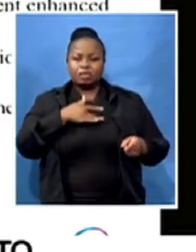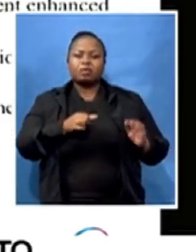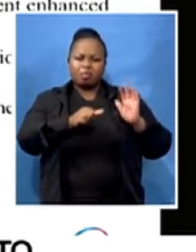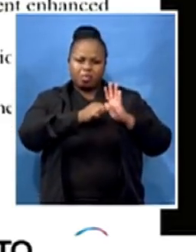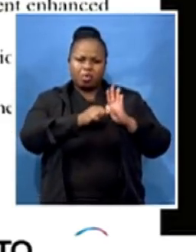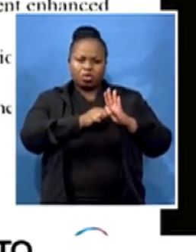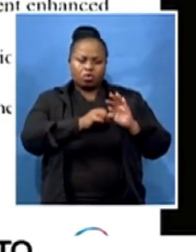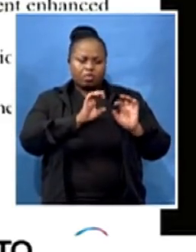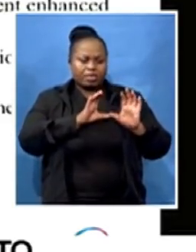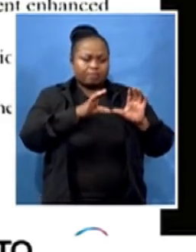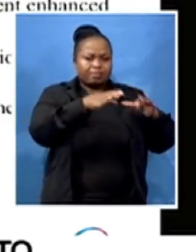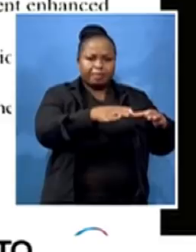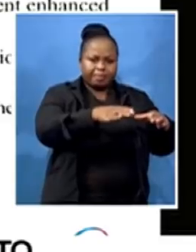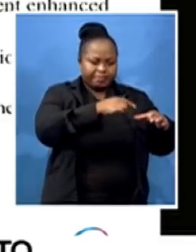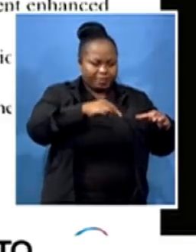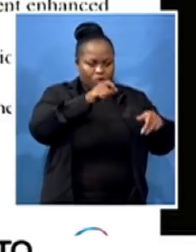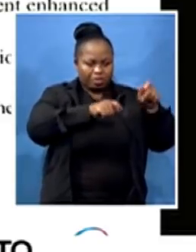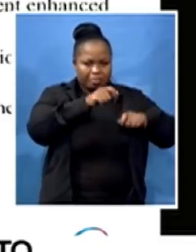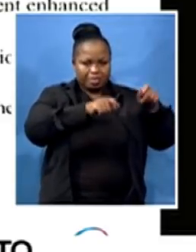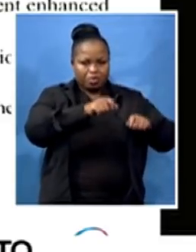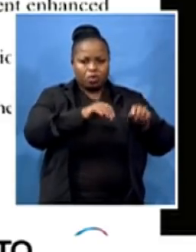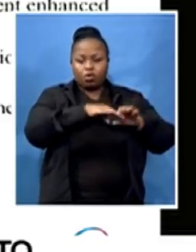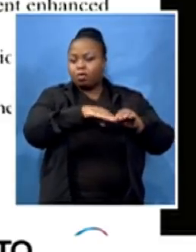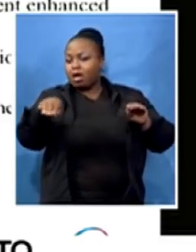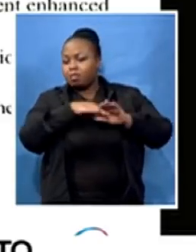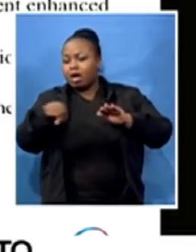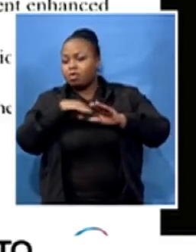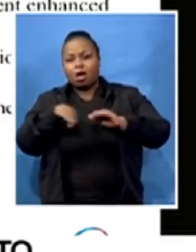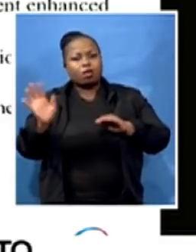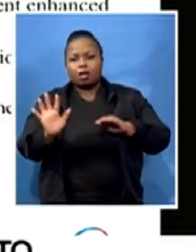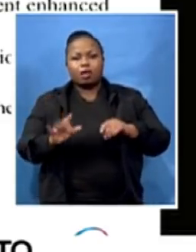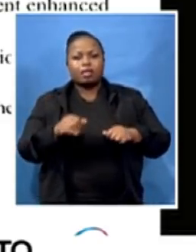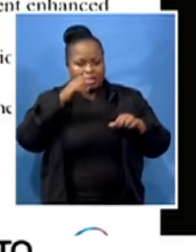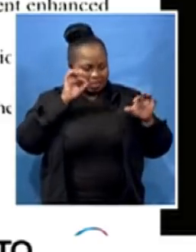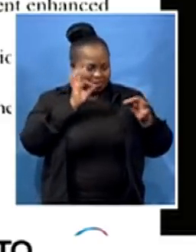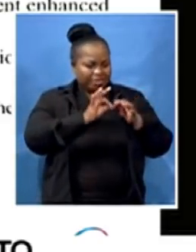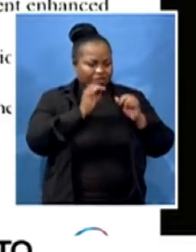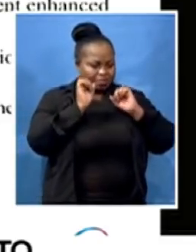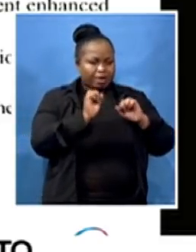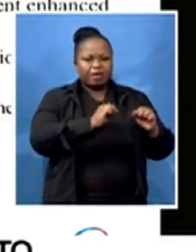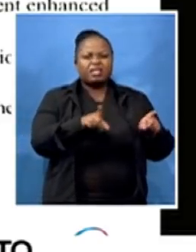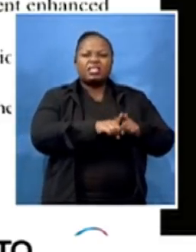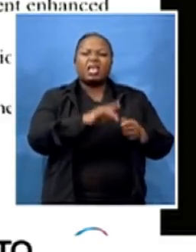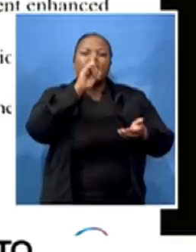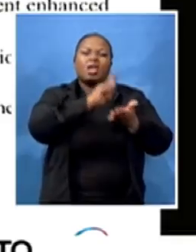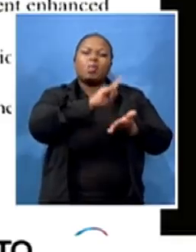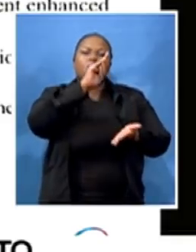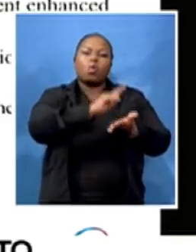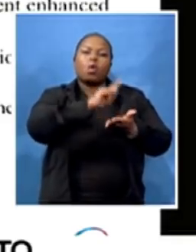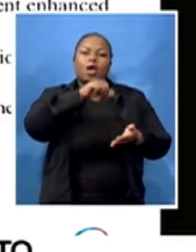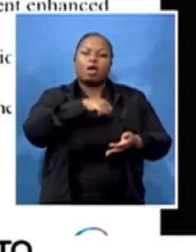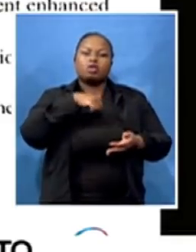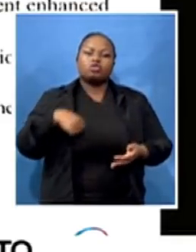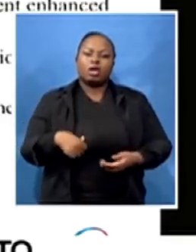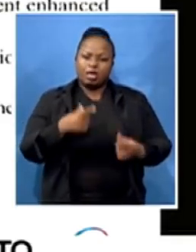that particular area within one area. That's now when we're dealing with the Wuhan kind of situation. It is important again to indicate that there's a